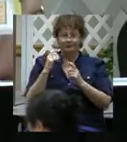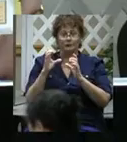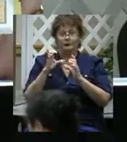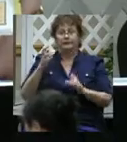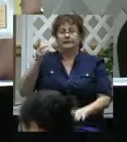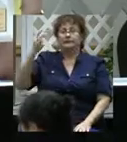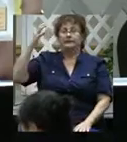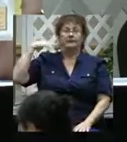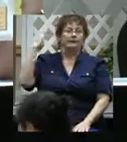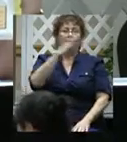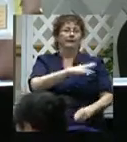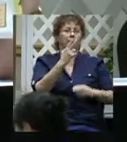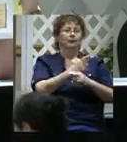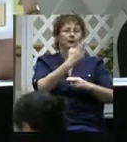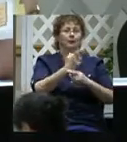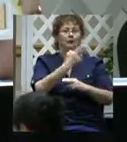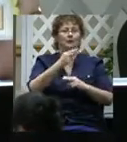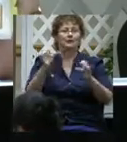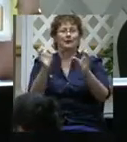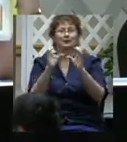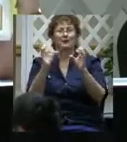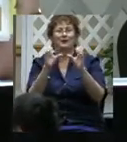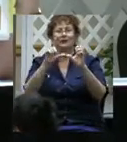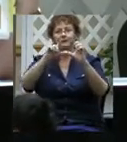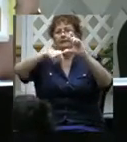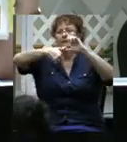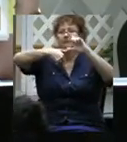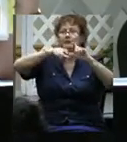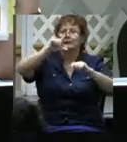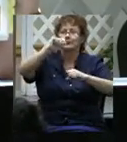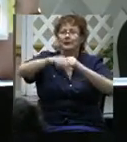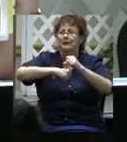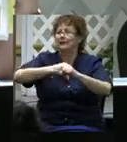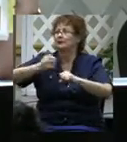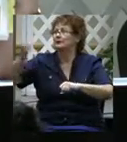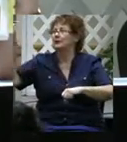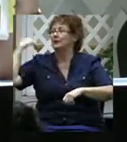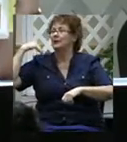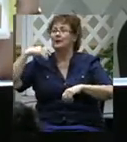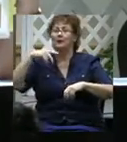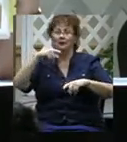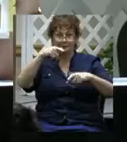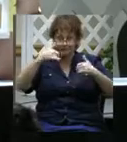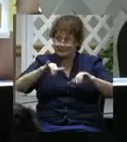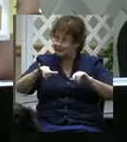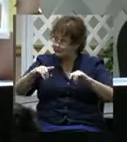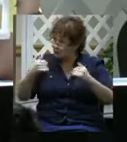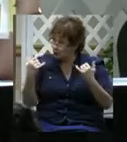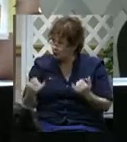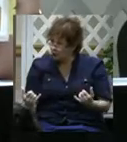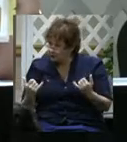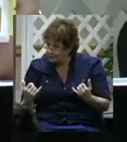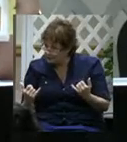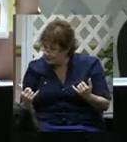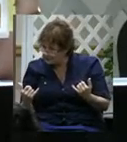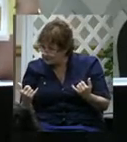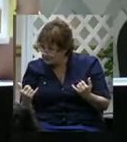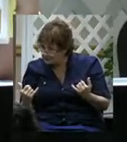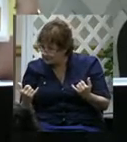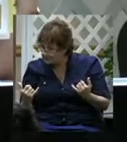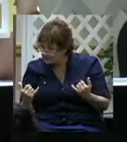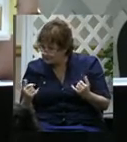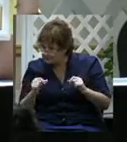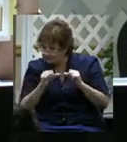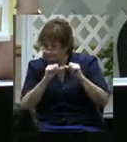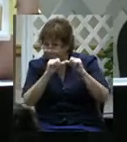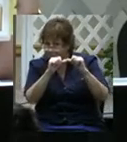because certification 20 years ago doesn't mean that the person, if the person didn't use those skills, is